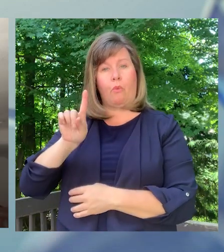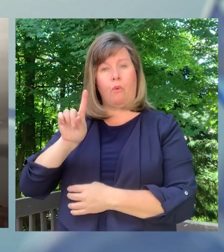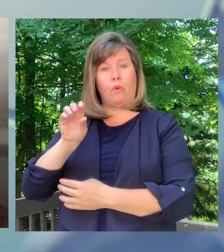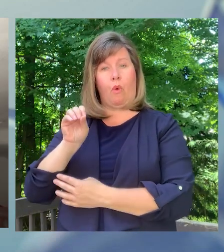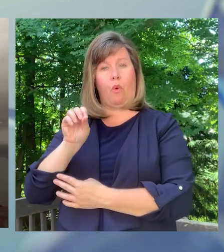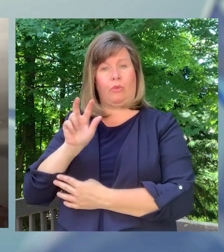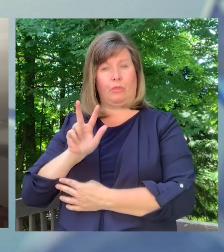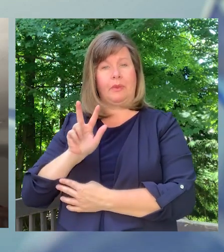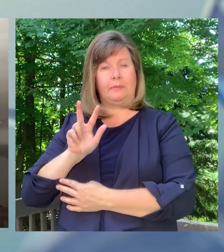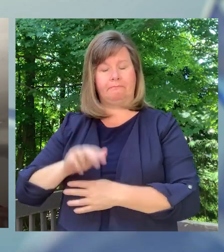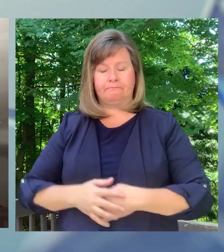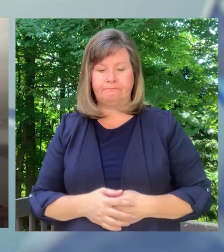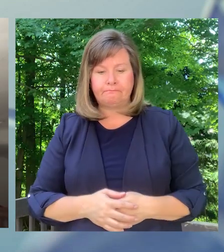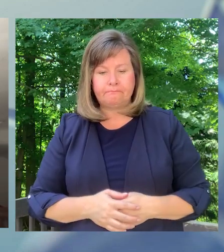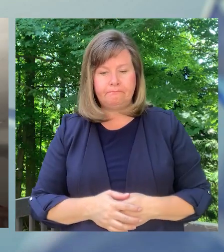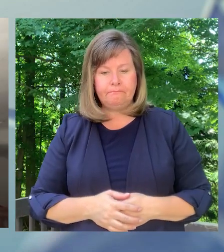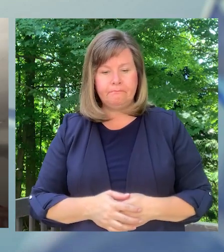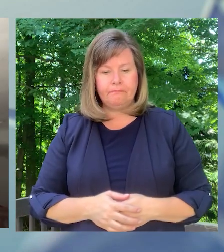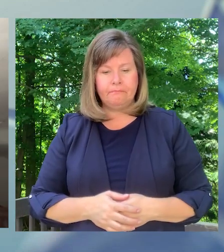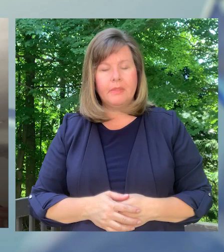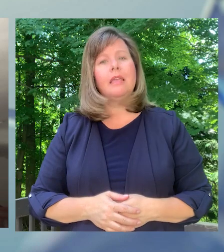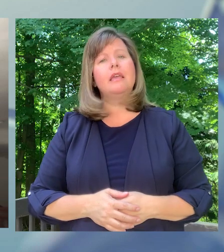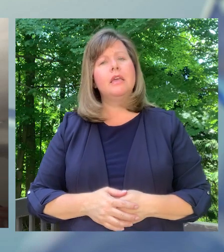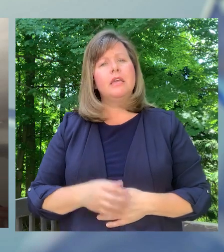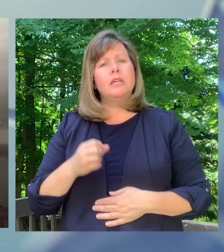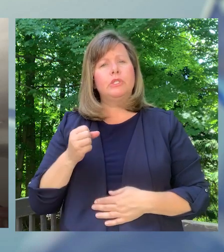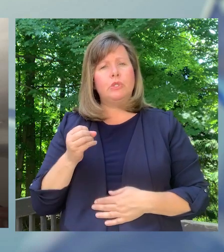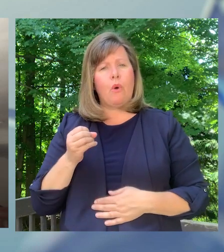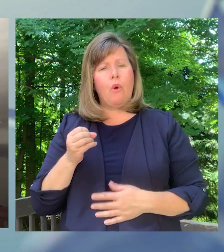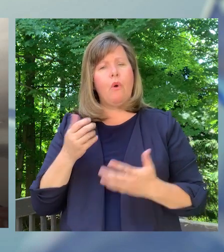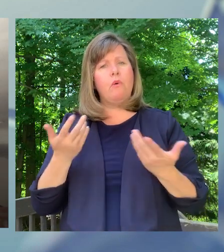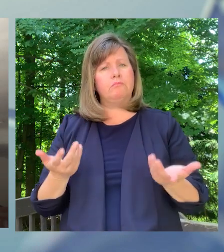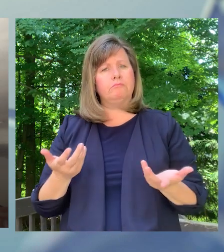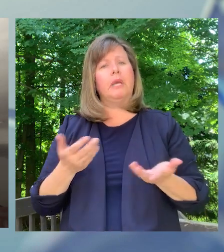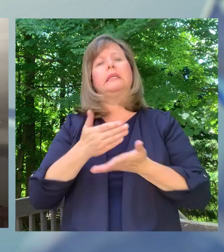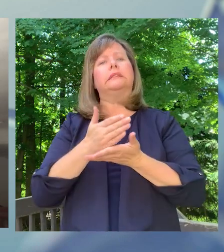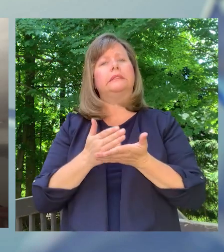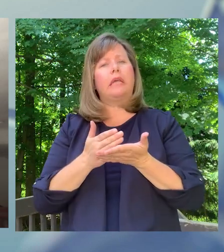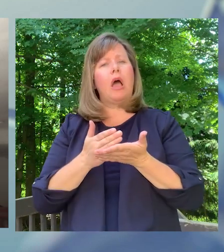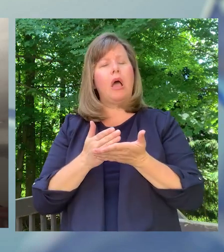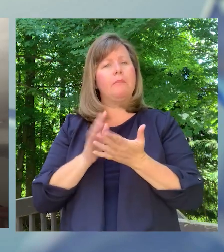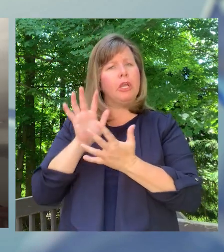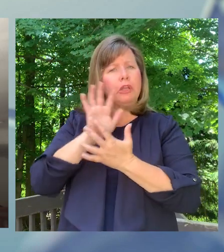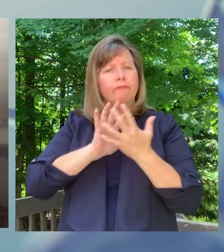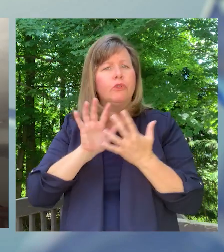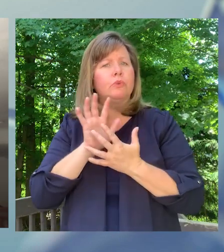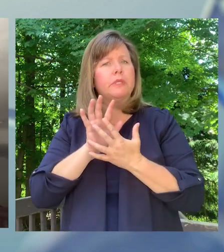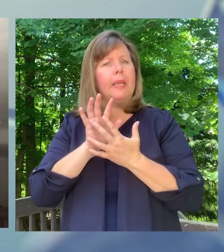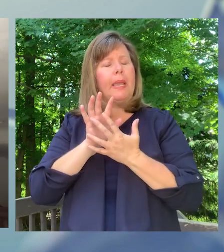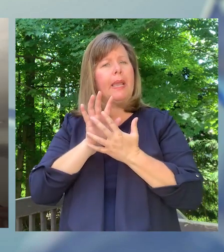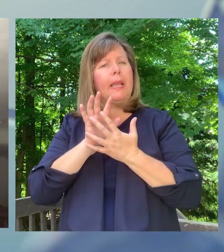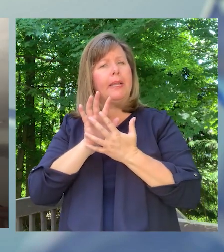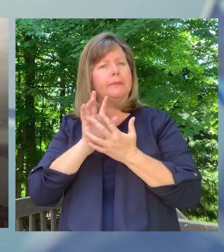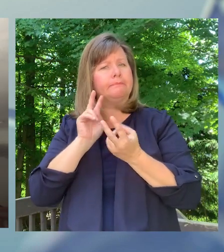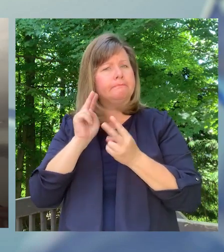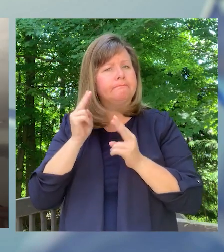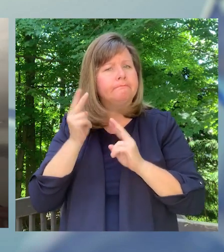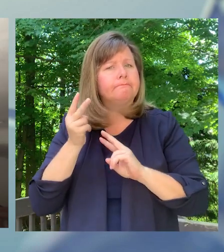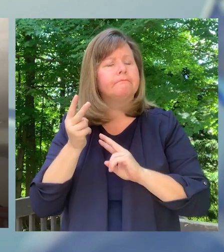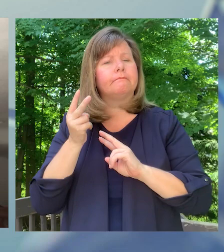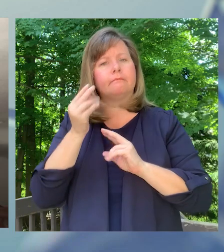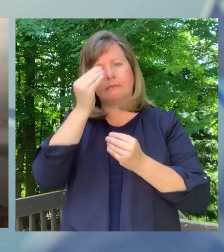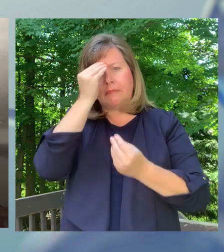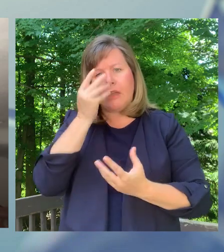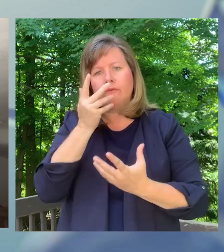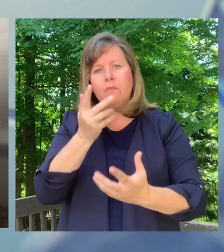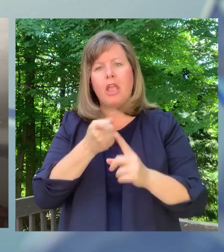of yesterday's reported number. So there was some confusing information out of the World Health Organization yesterday.